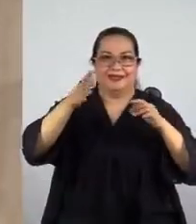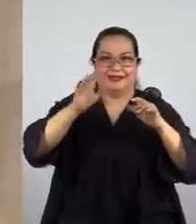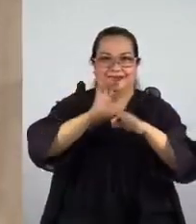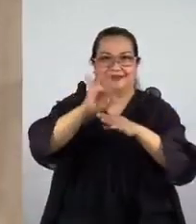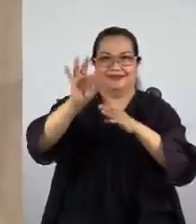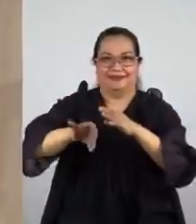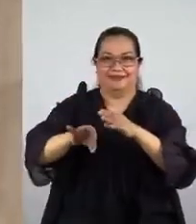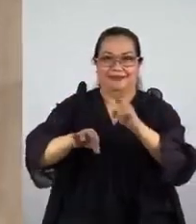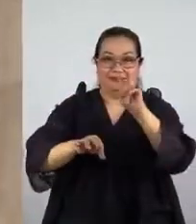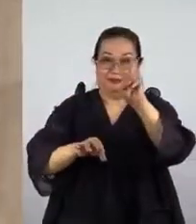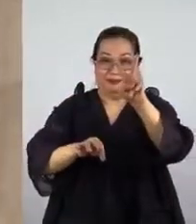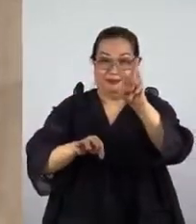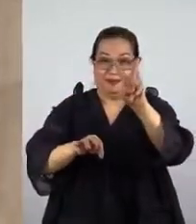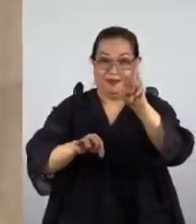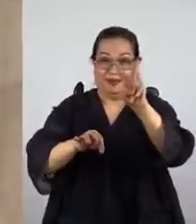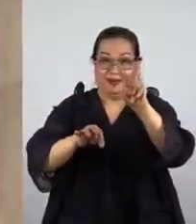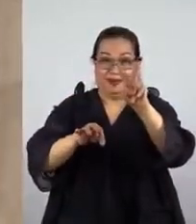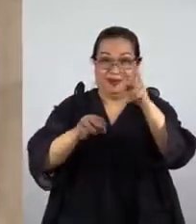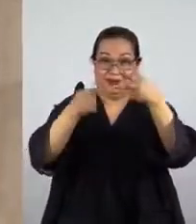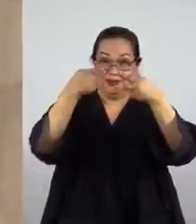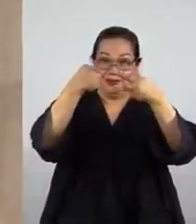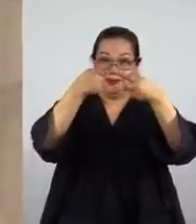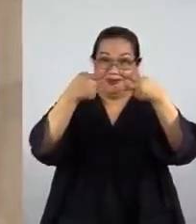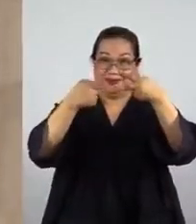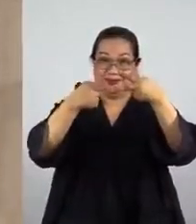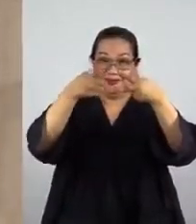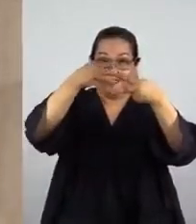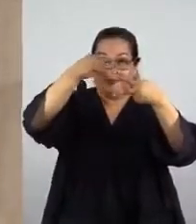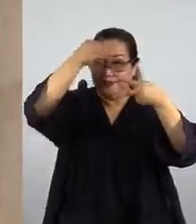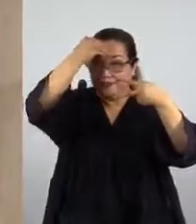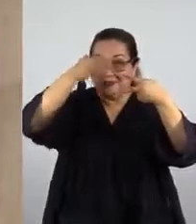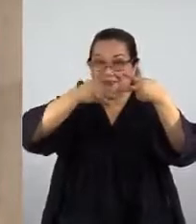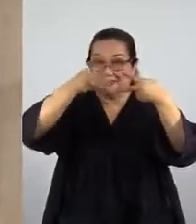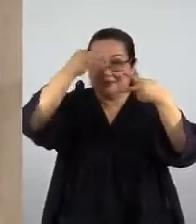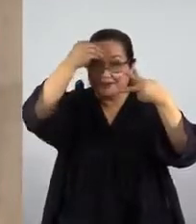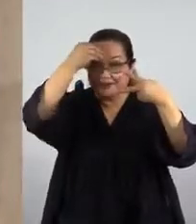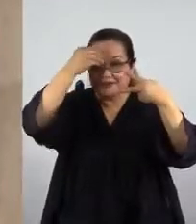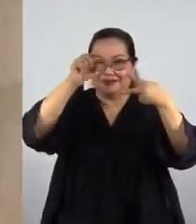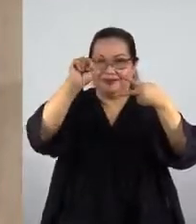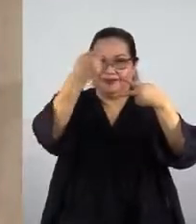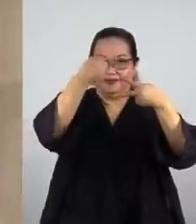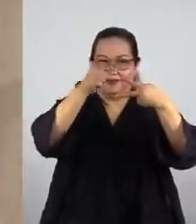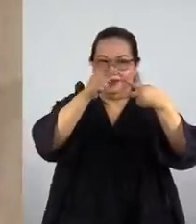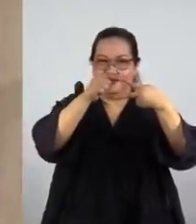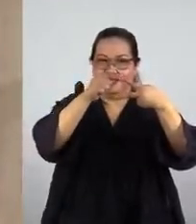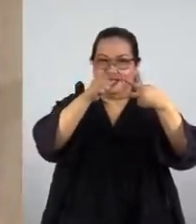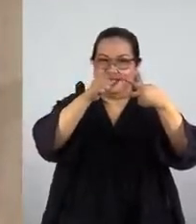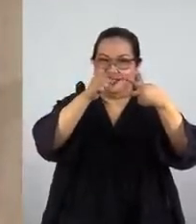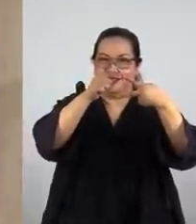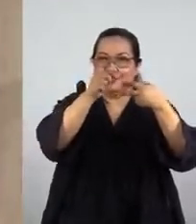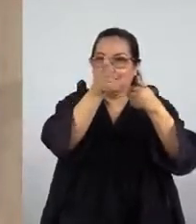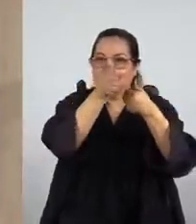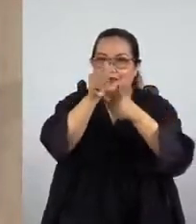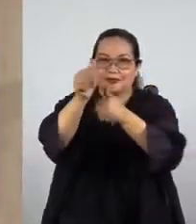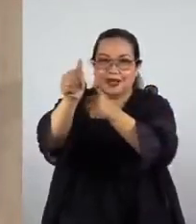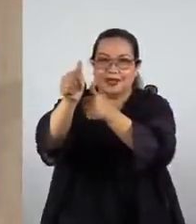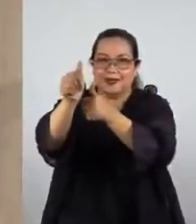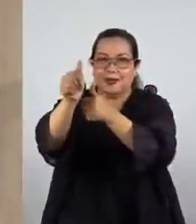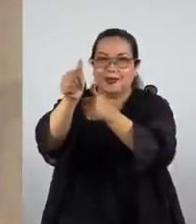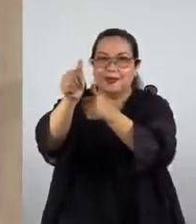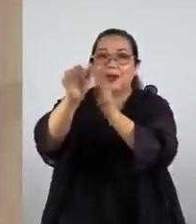There are two things we can see in this passage. First, we need to follow the examples of people of faith.